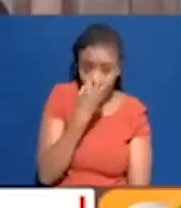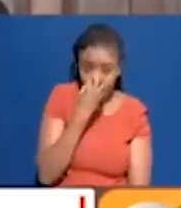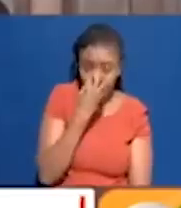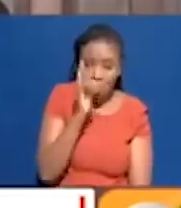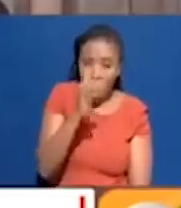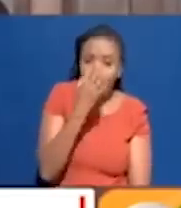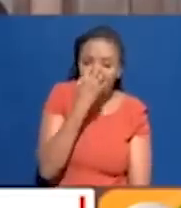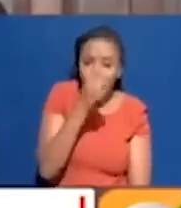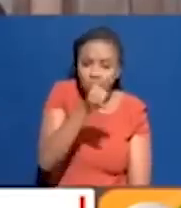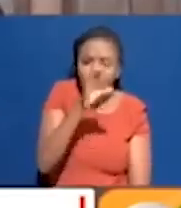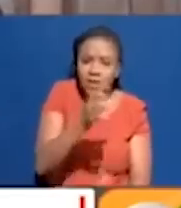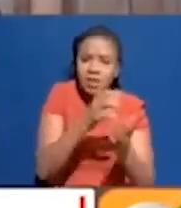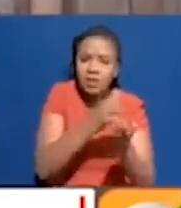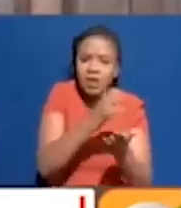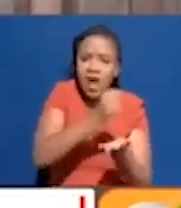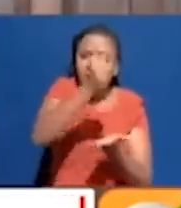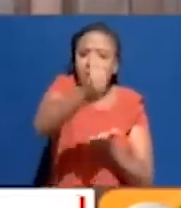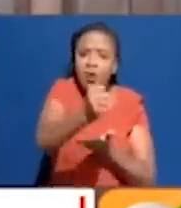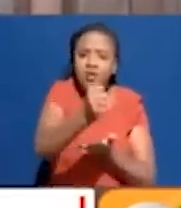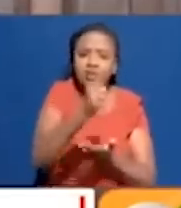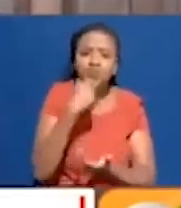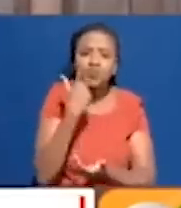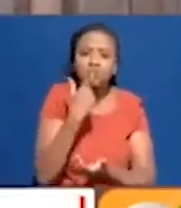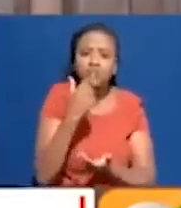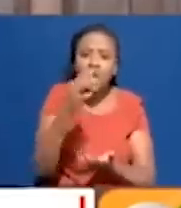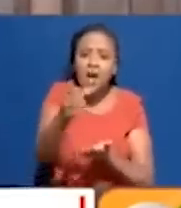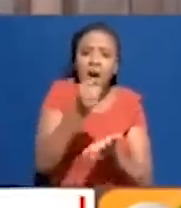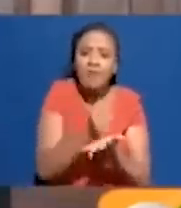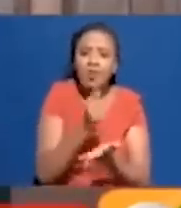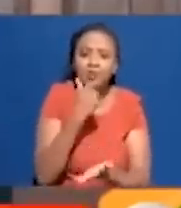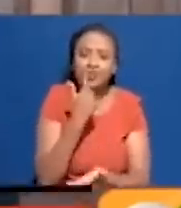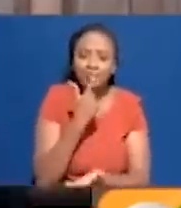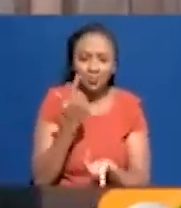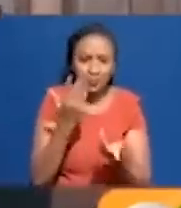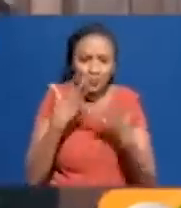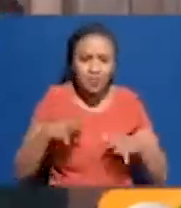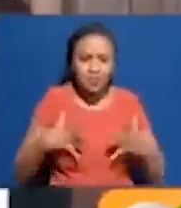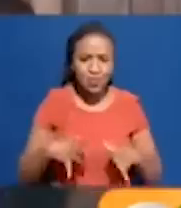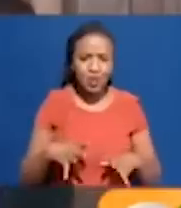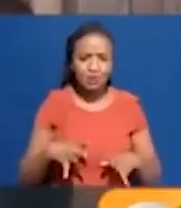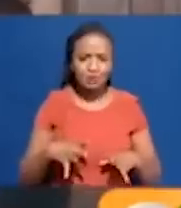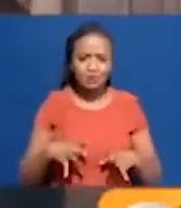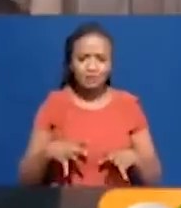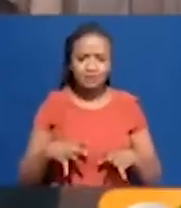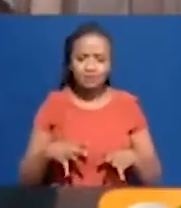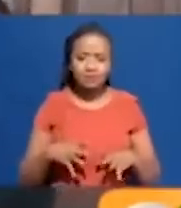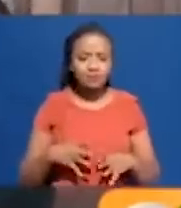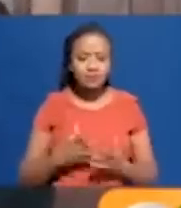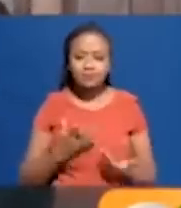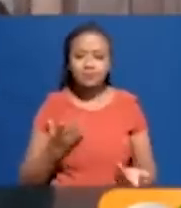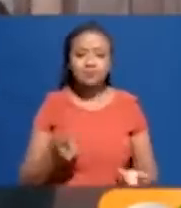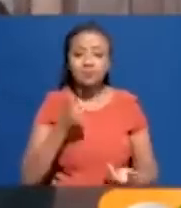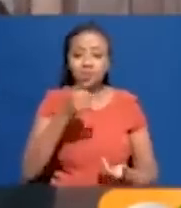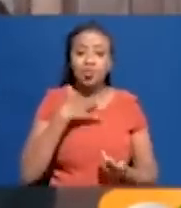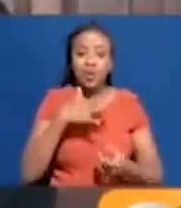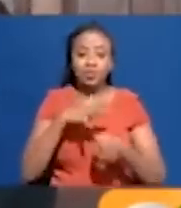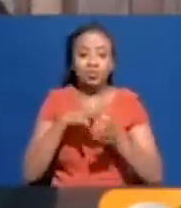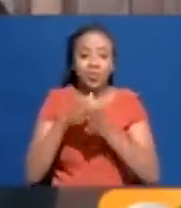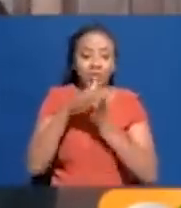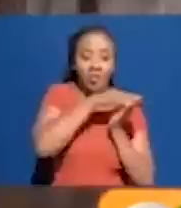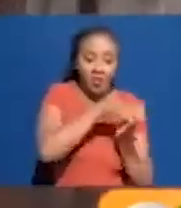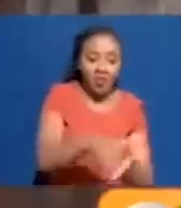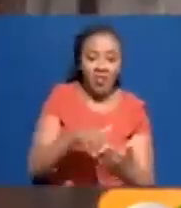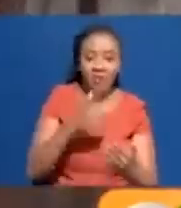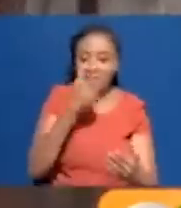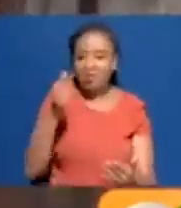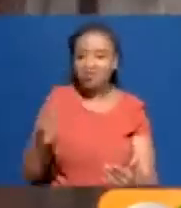iliyochaguliwa na wananchi. Then that discussion is a different discussion. We should not sabotage because we want